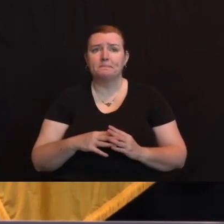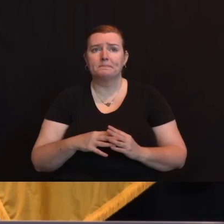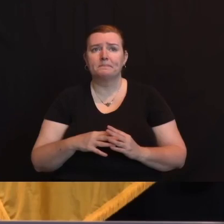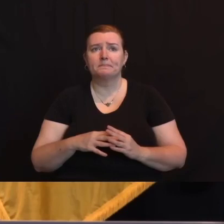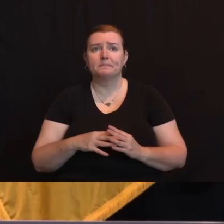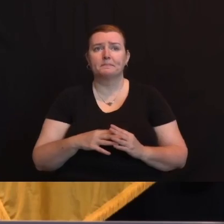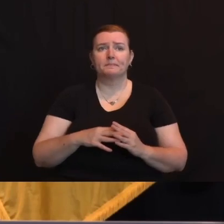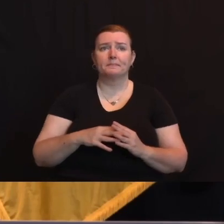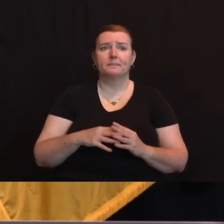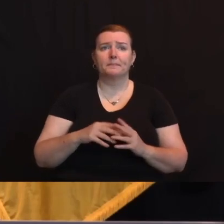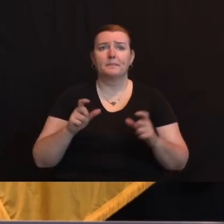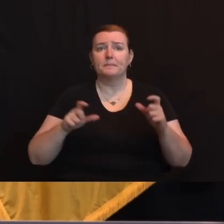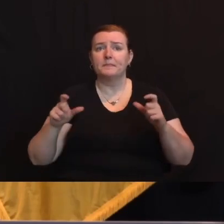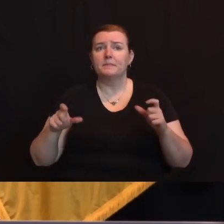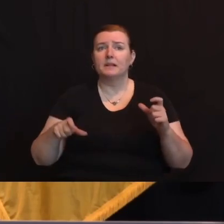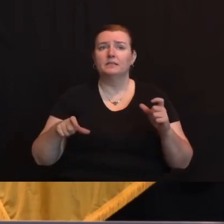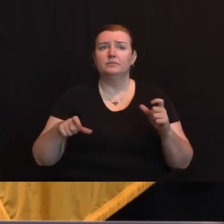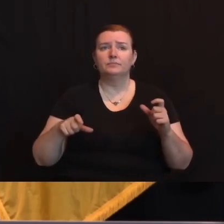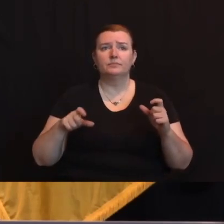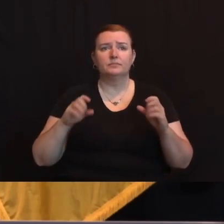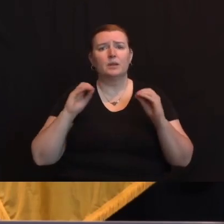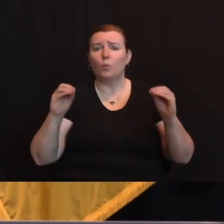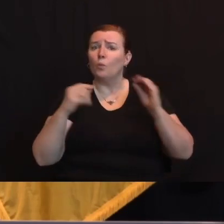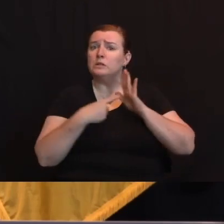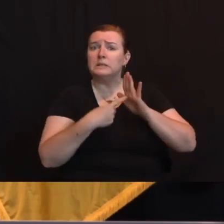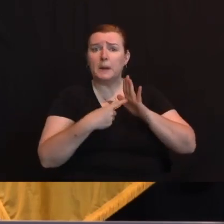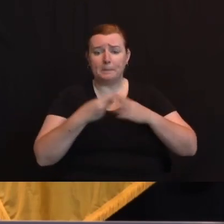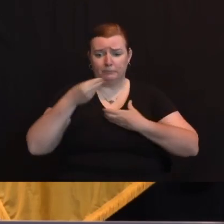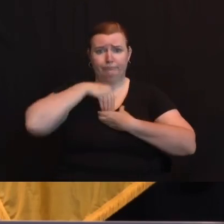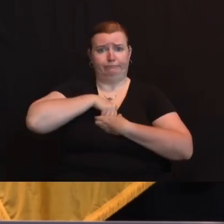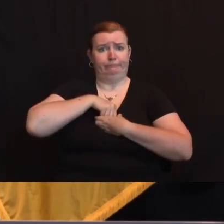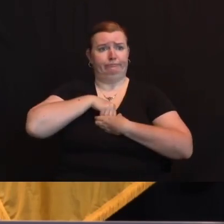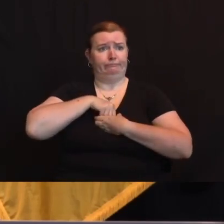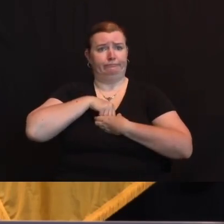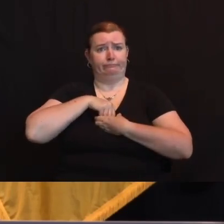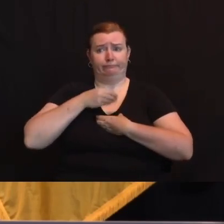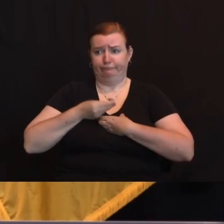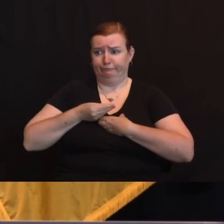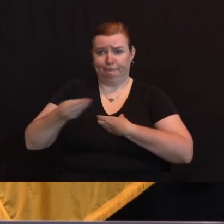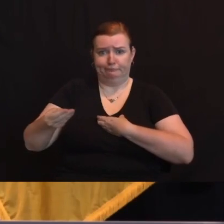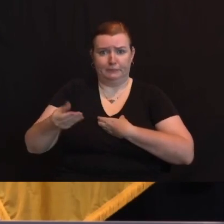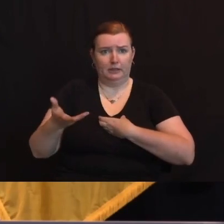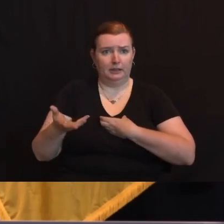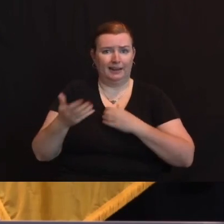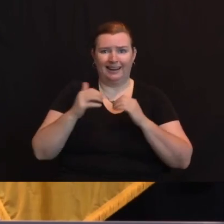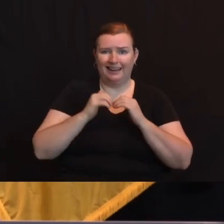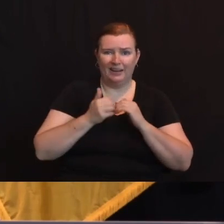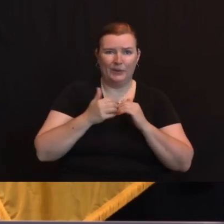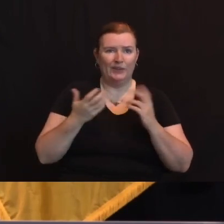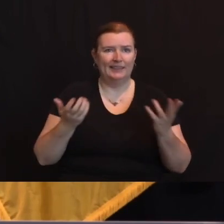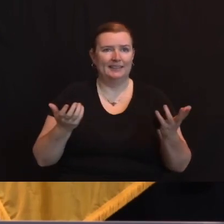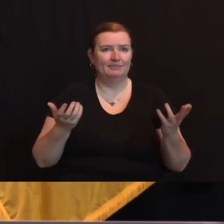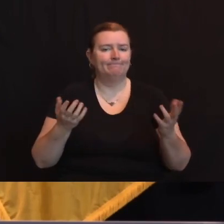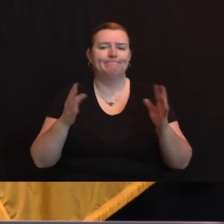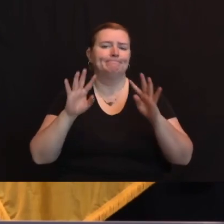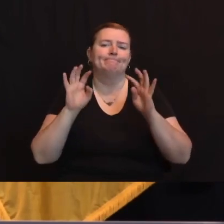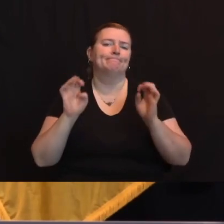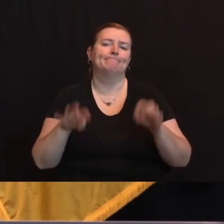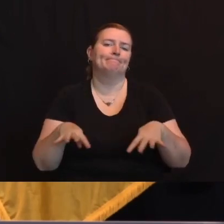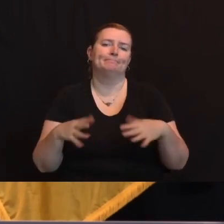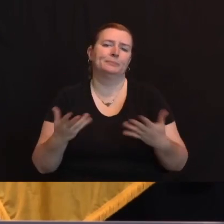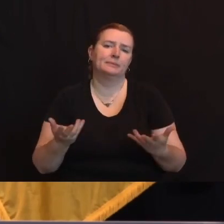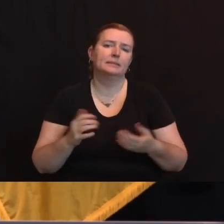Asymptomatic versus symptomatic. All those questions, my guess is, will be debated for a long time. Thank you. Good